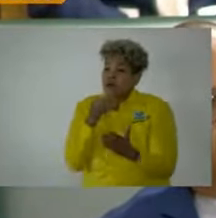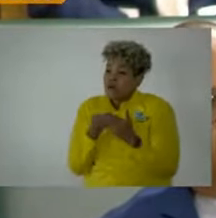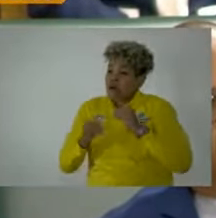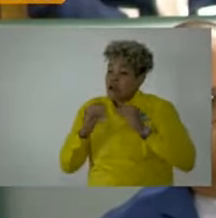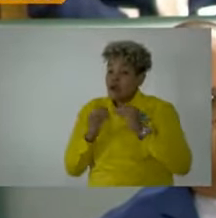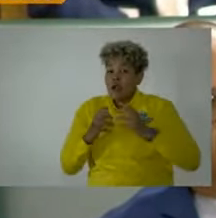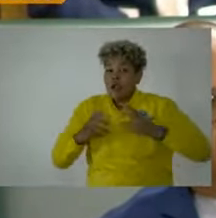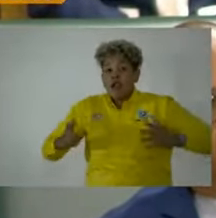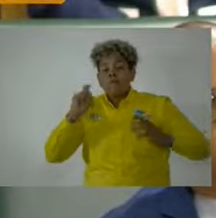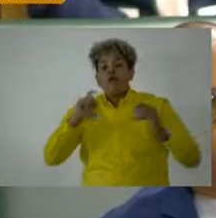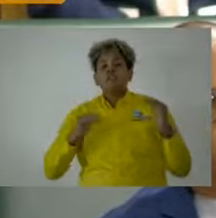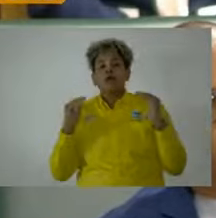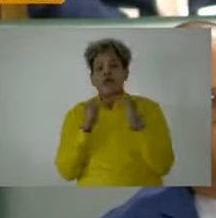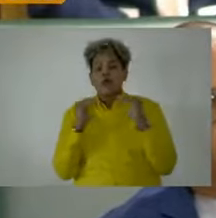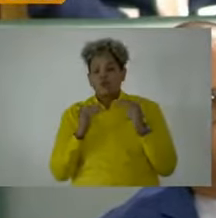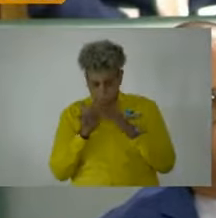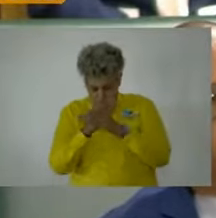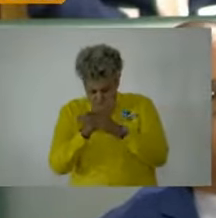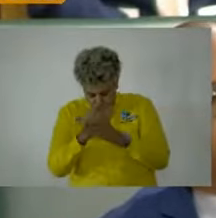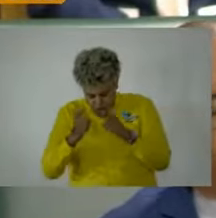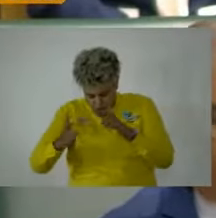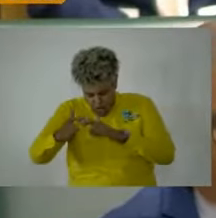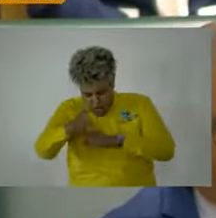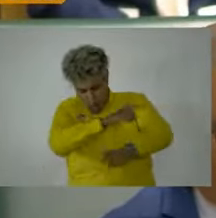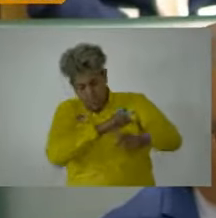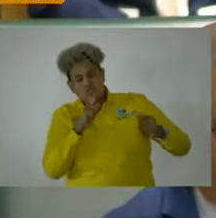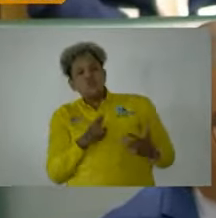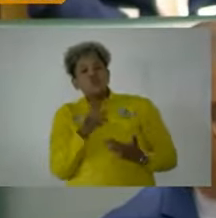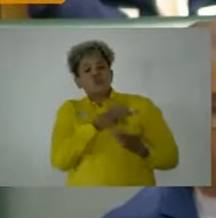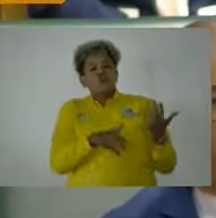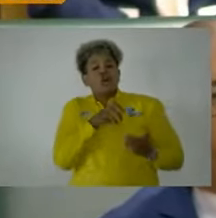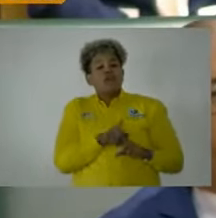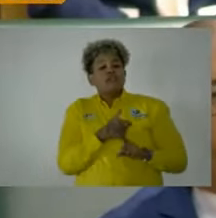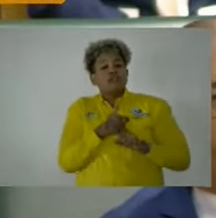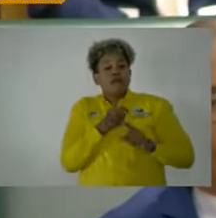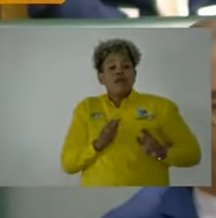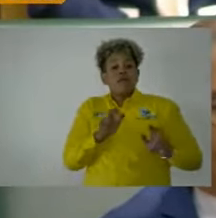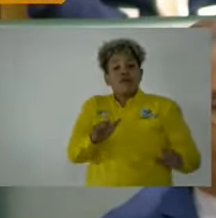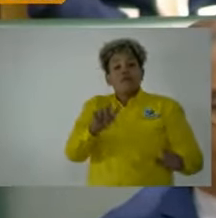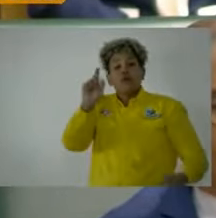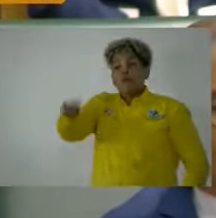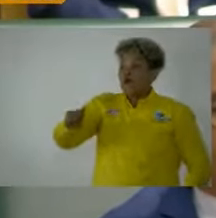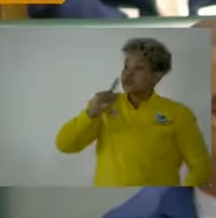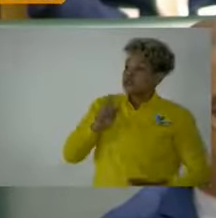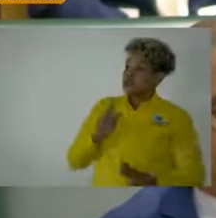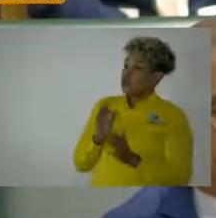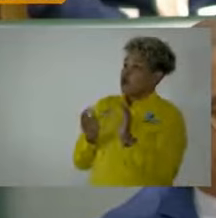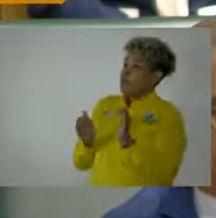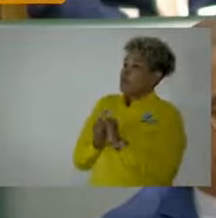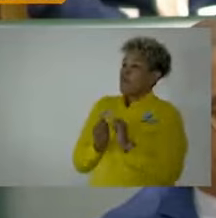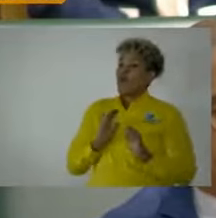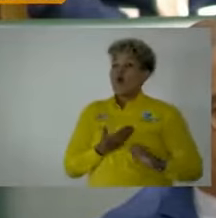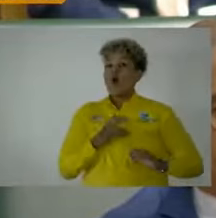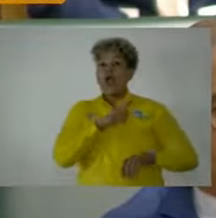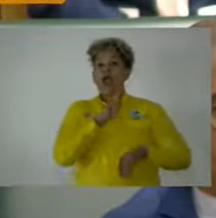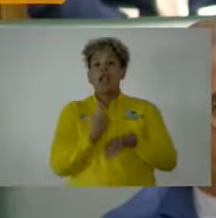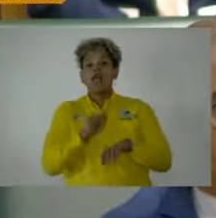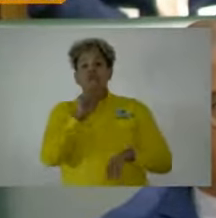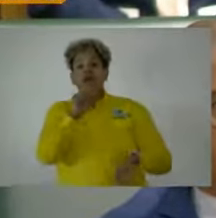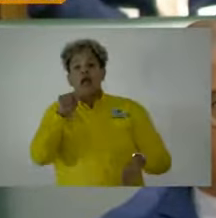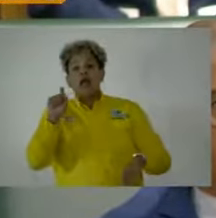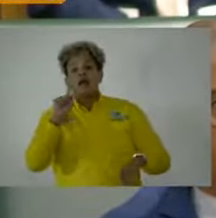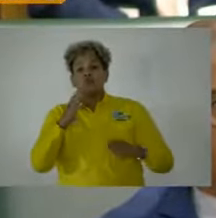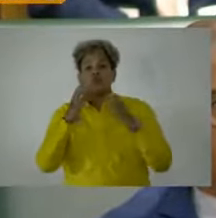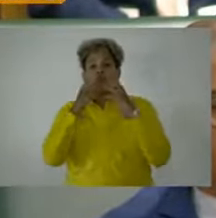be equitably shared across the society. And the investments must be compatible with our natural assets to preserve